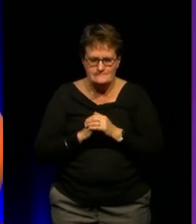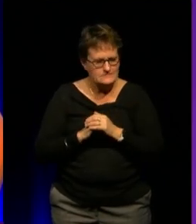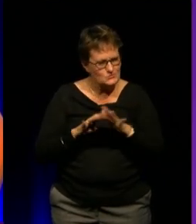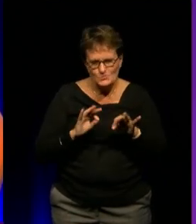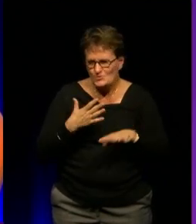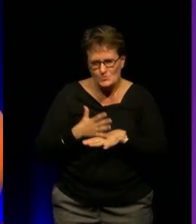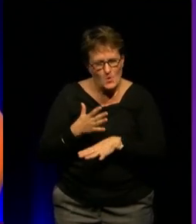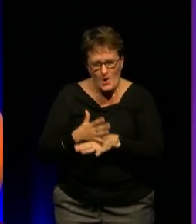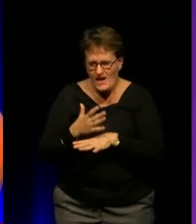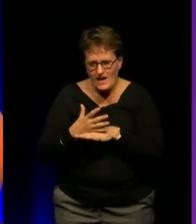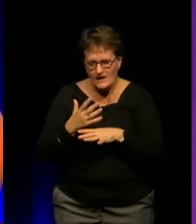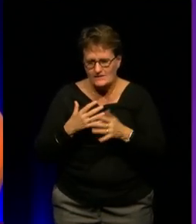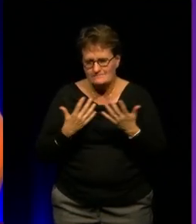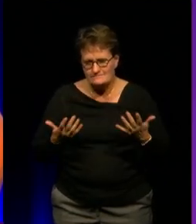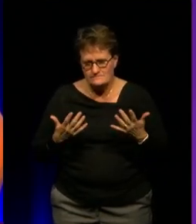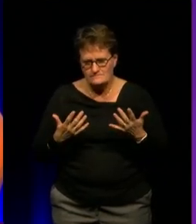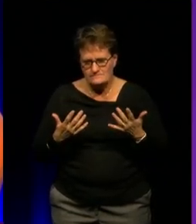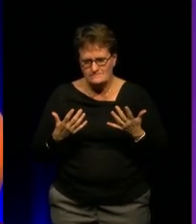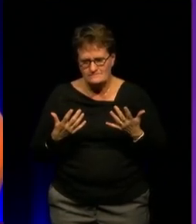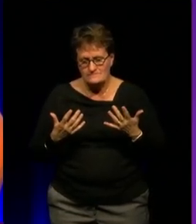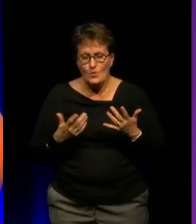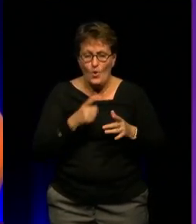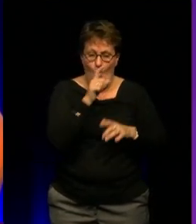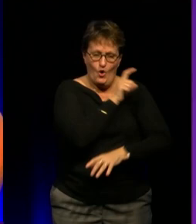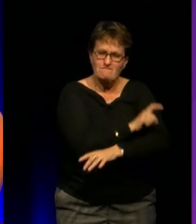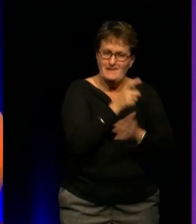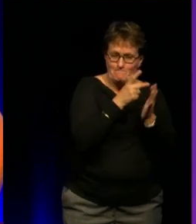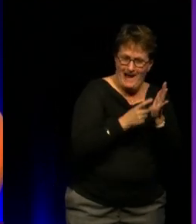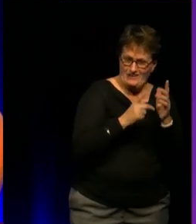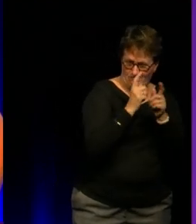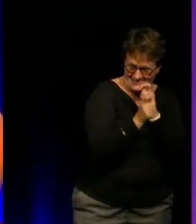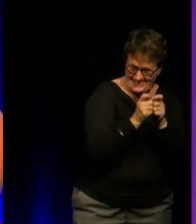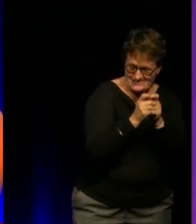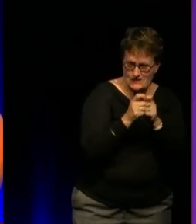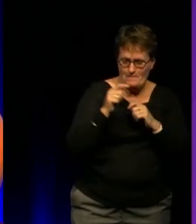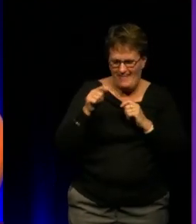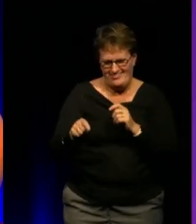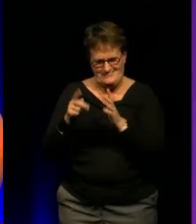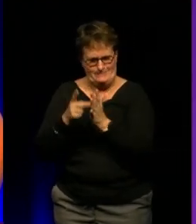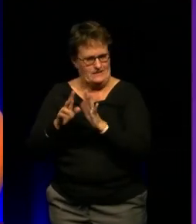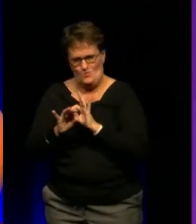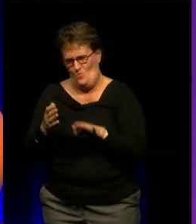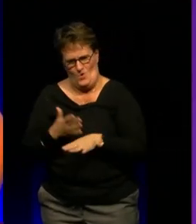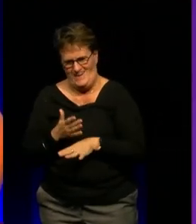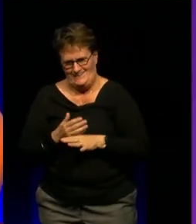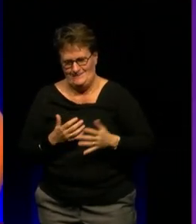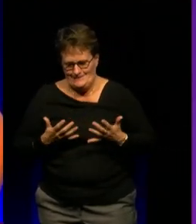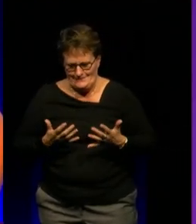working. The optics was going really well. We're pretty confident in that bit, but the system wasn't working. It wasn't there,